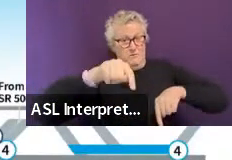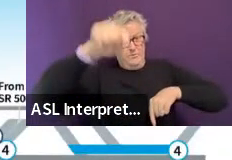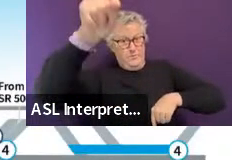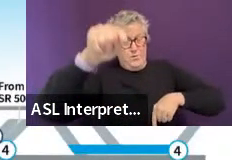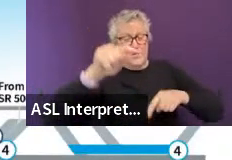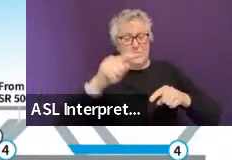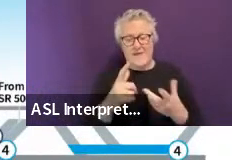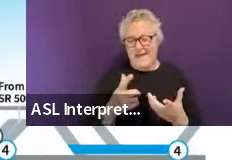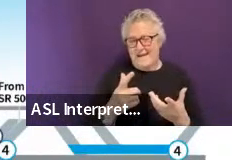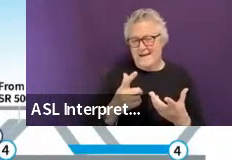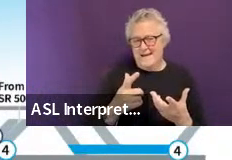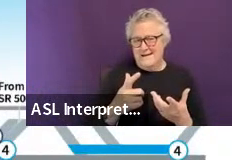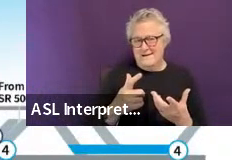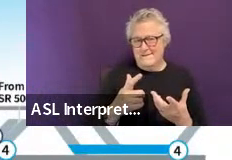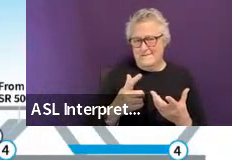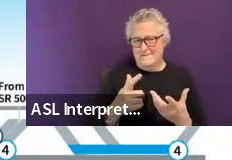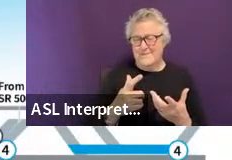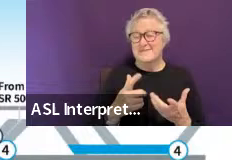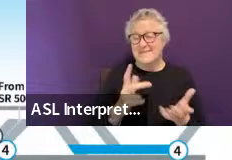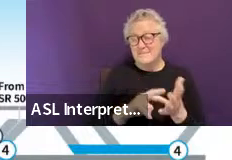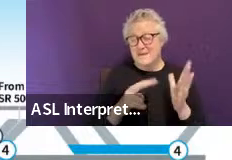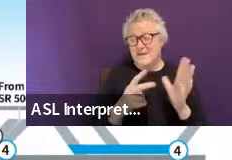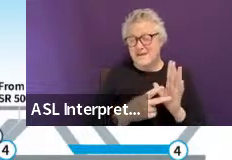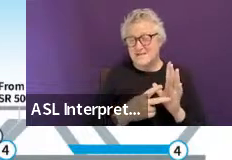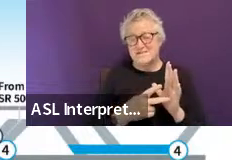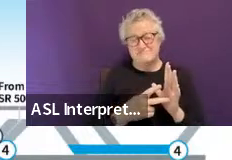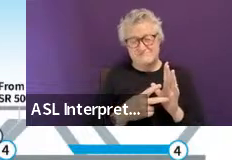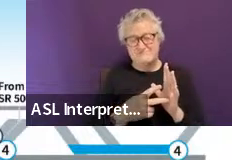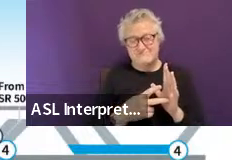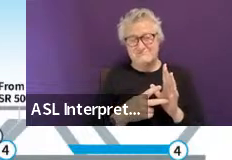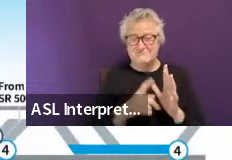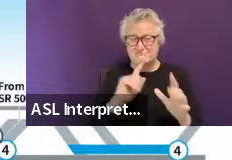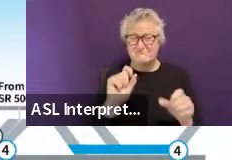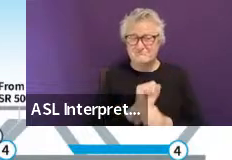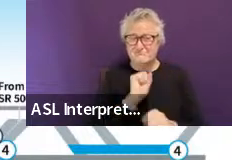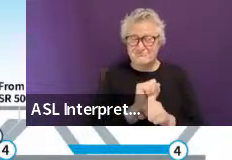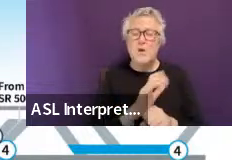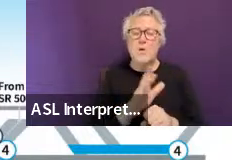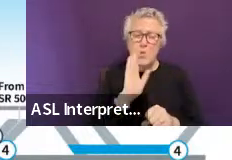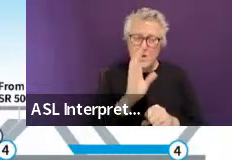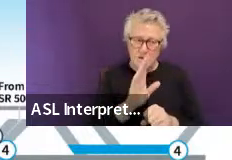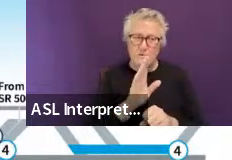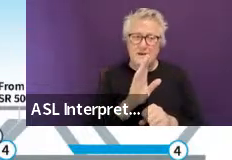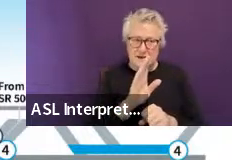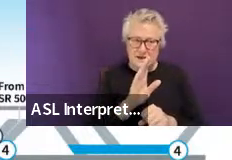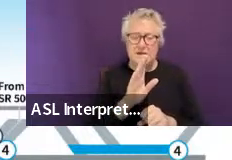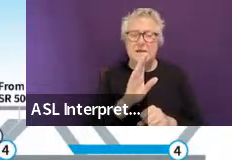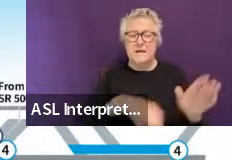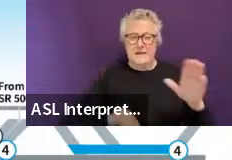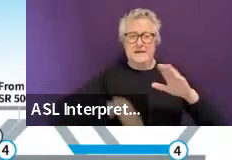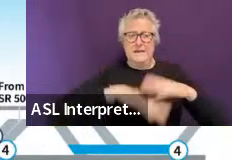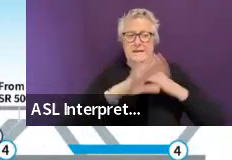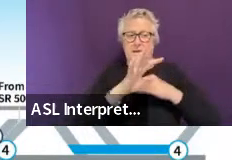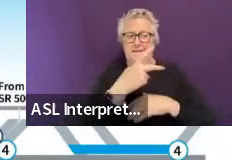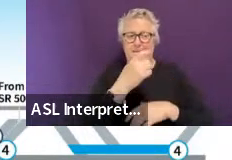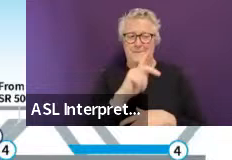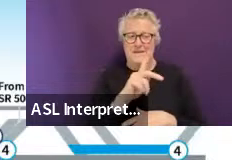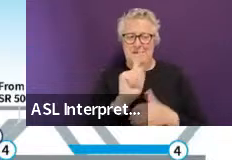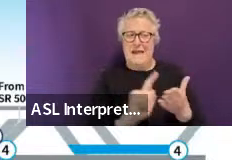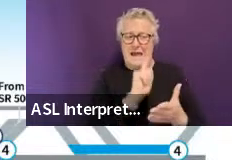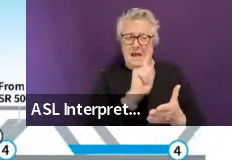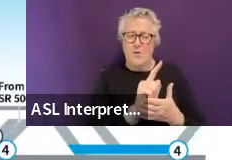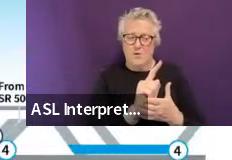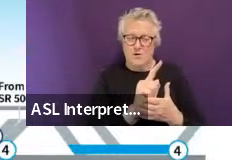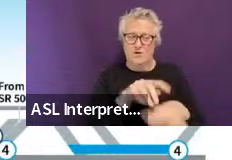framework means there's going to be peak hour congestion. So, going from 2 down to 1 saved us